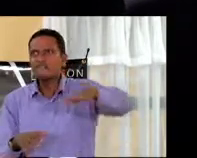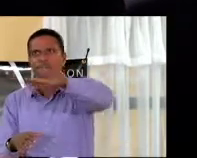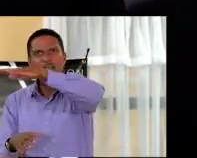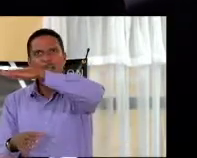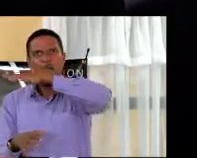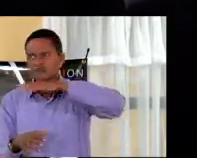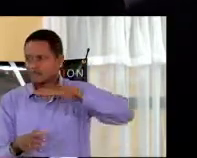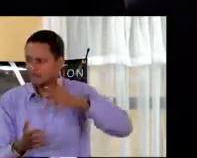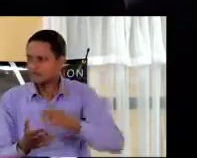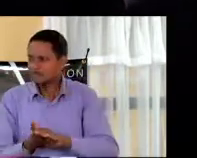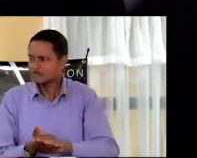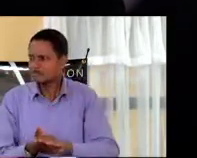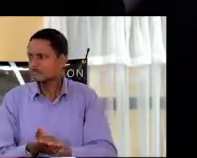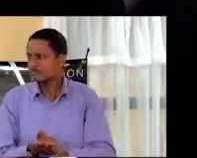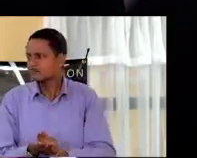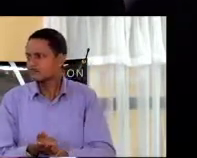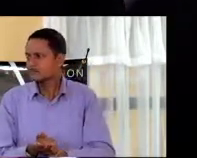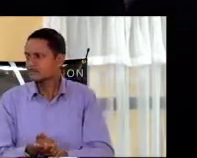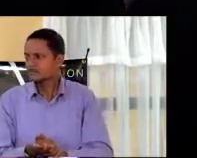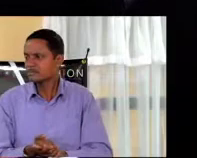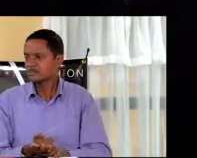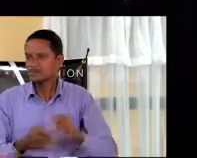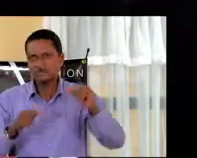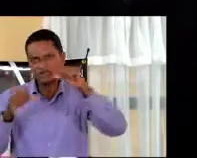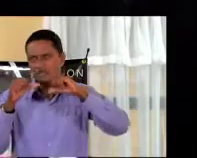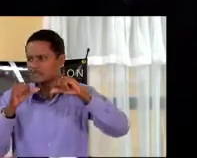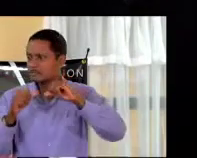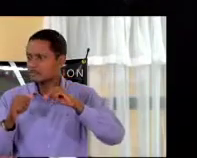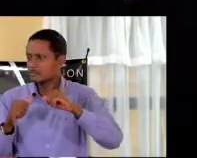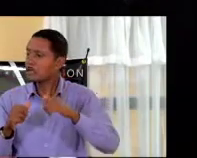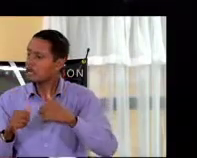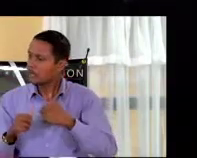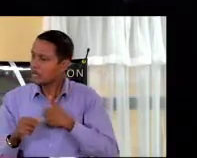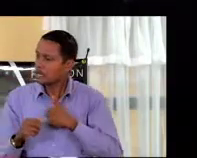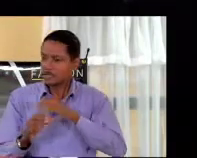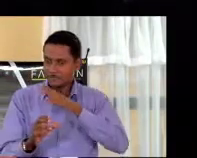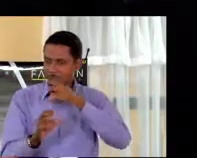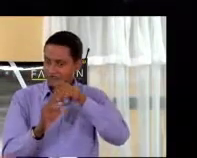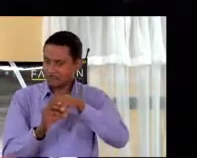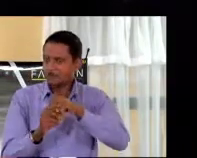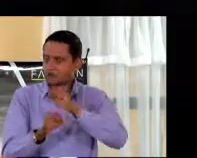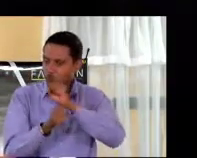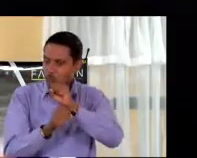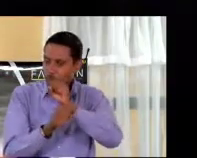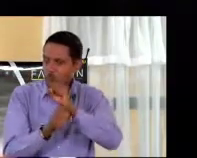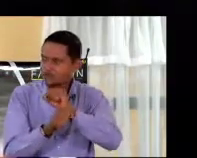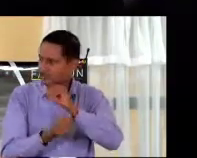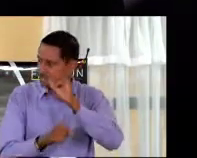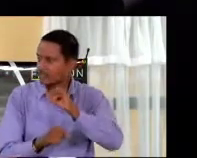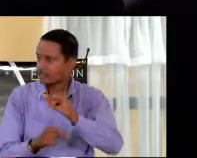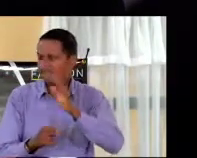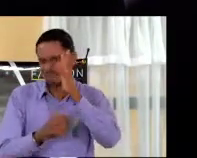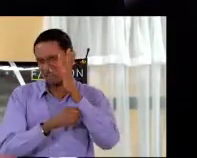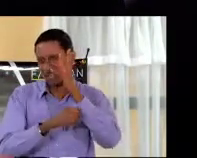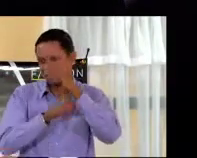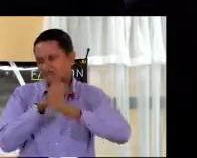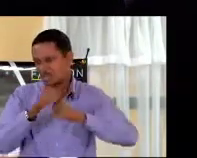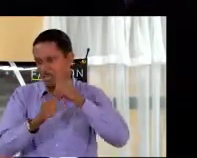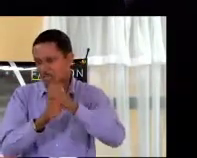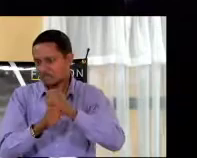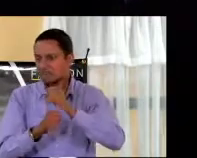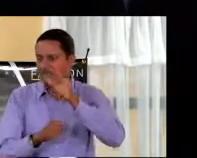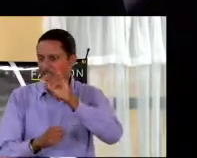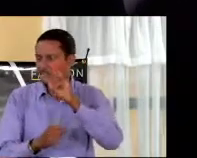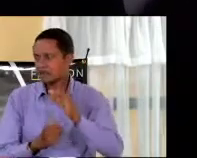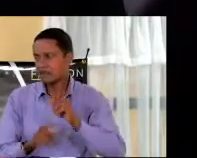degree in geography, right? And, you know, I worked in my field for about 5 years. I did well and stuff, but